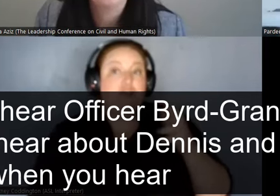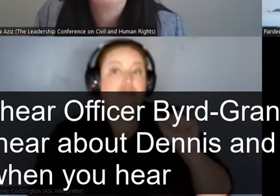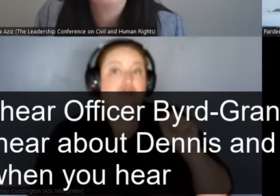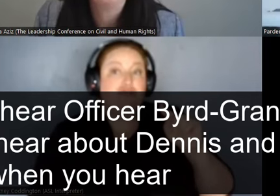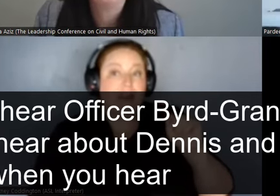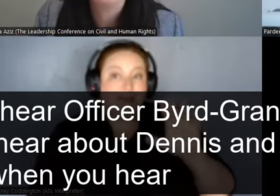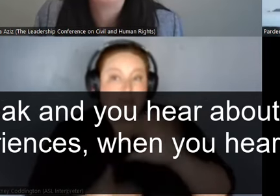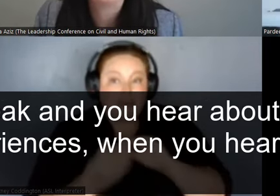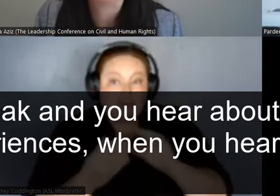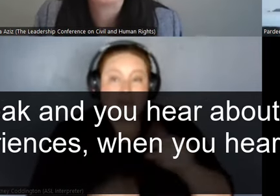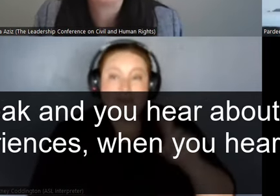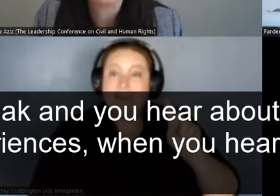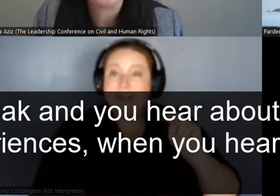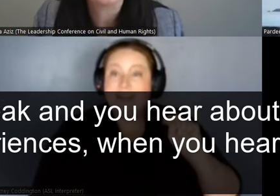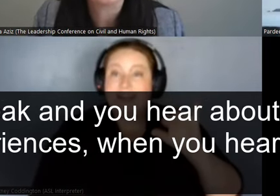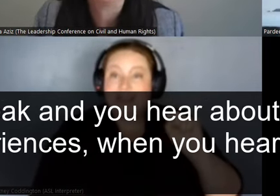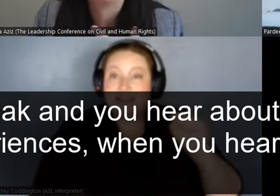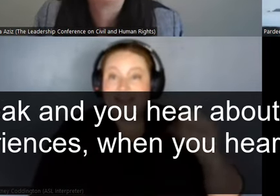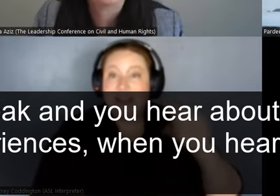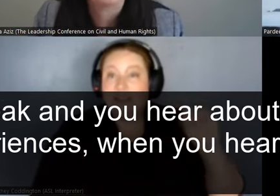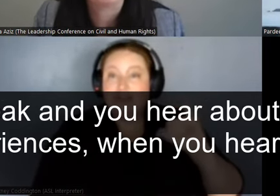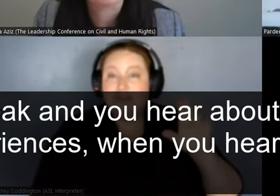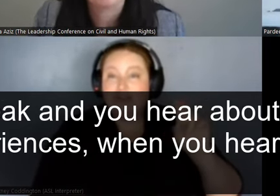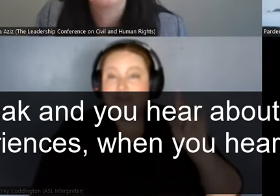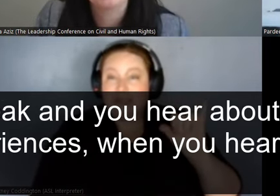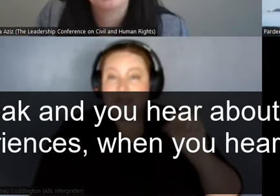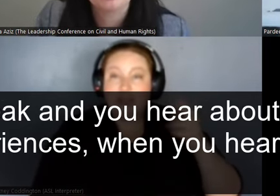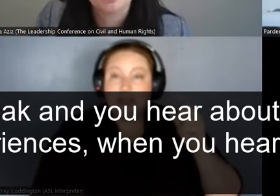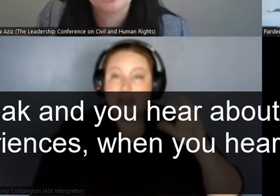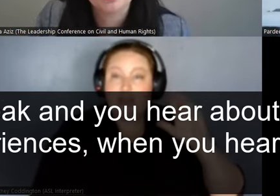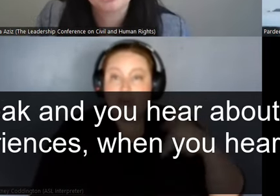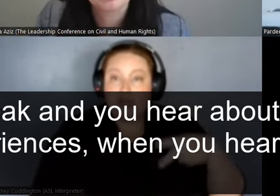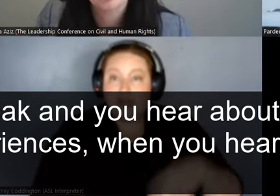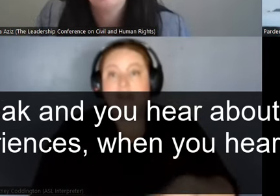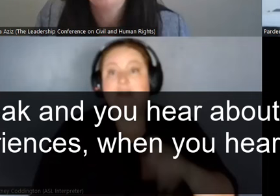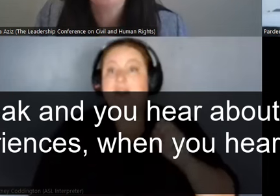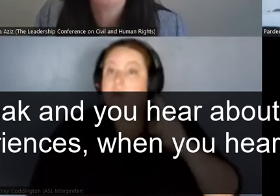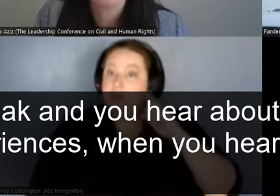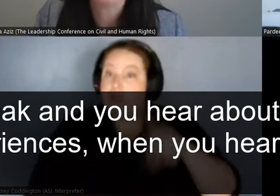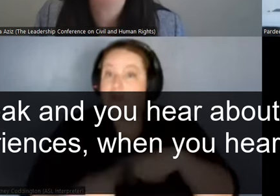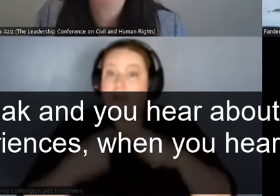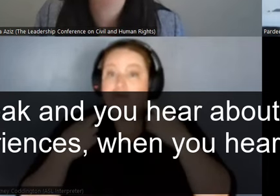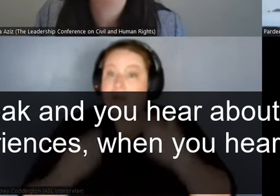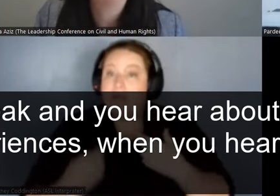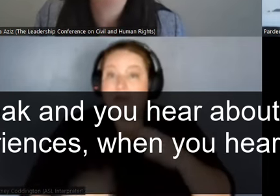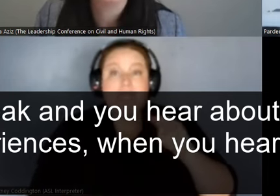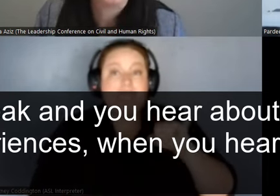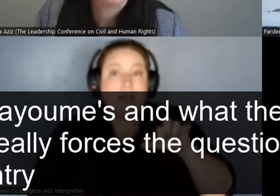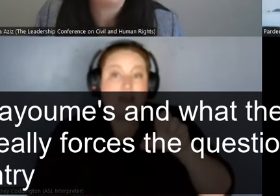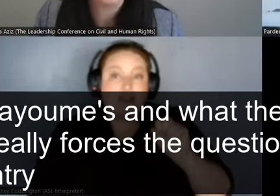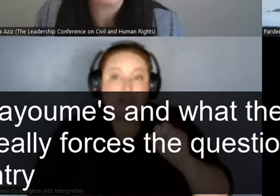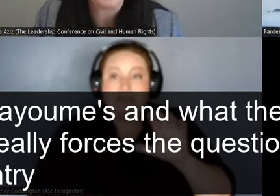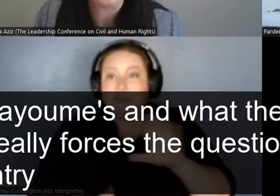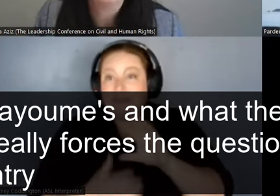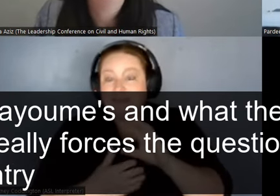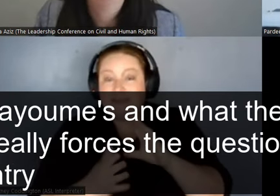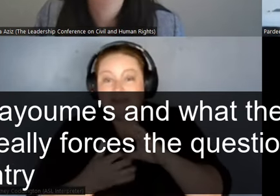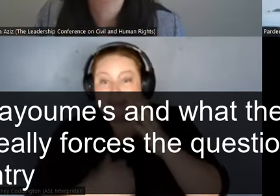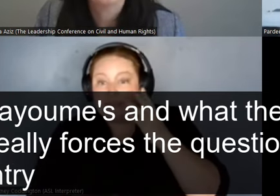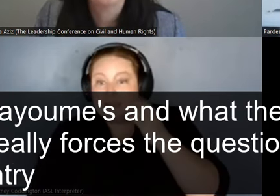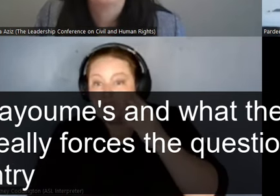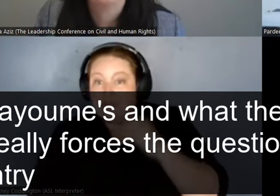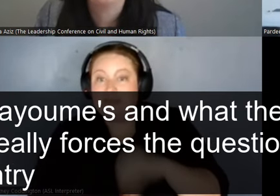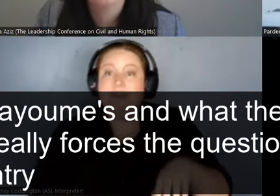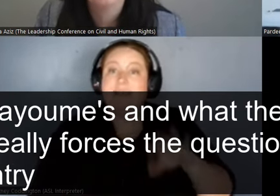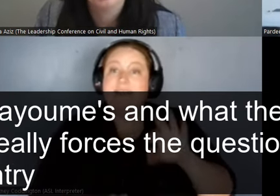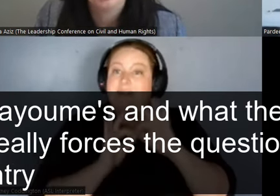Shepard, when you hear Pardeep speak and you hear about Rabbi Meyer's experiences, when you hear about the family of Wadia Al-Fayoumi and